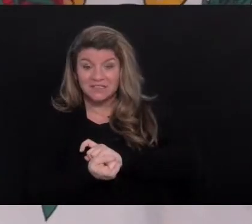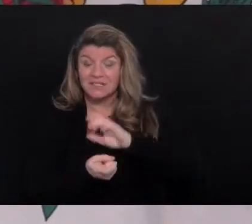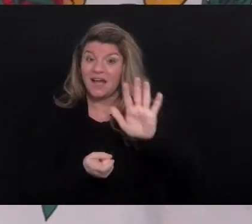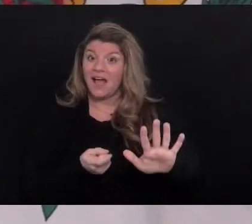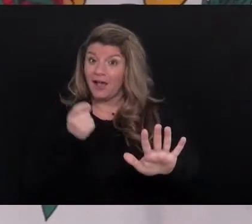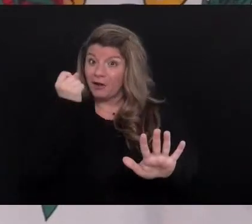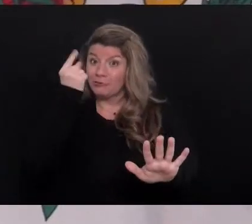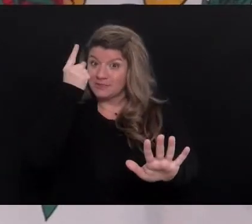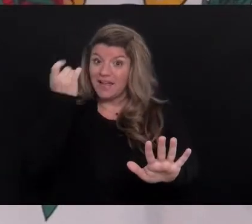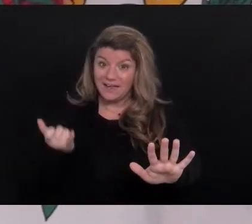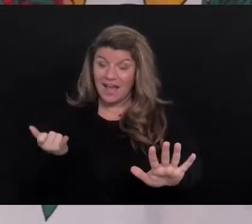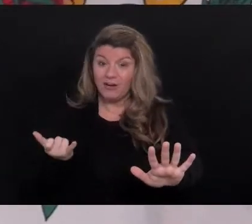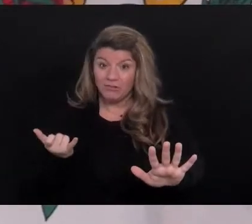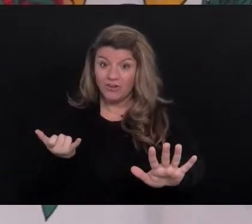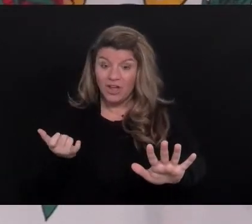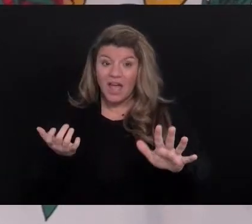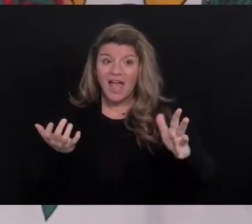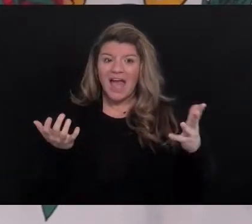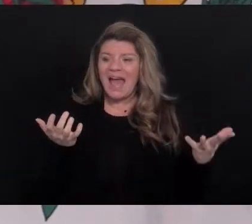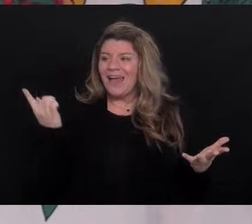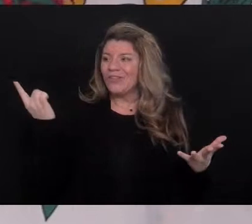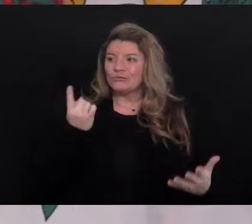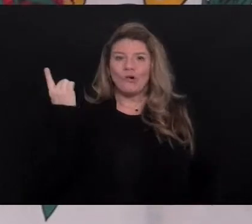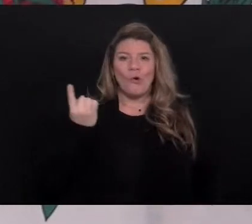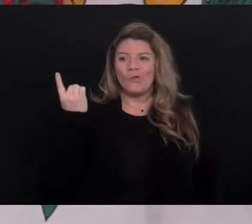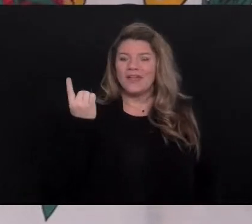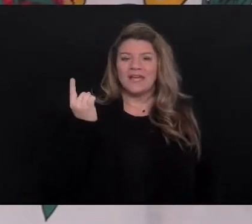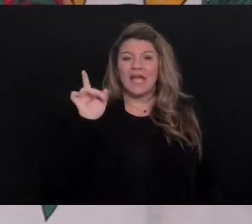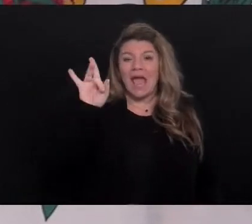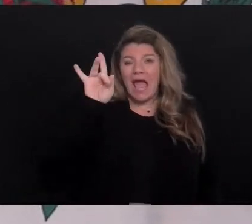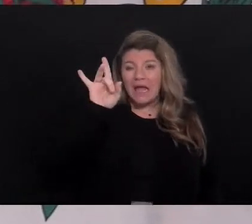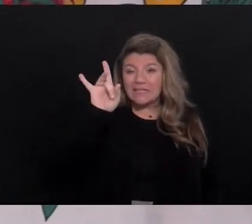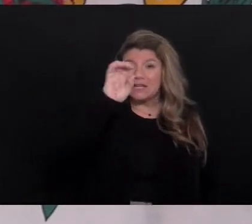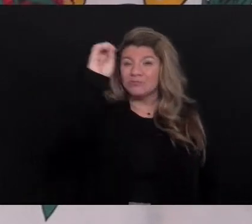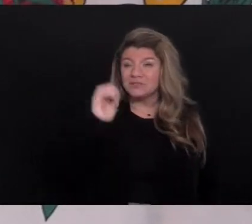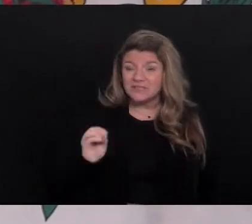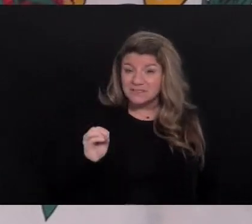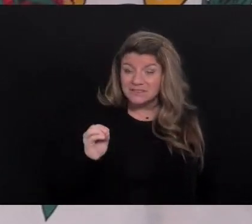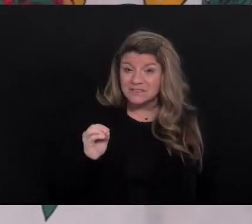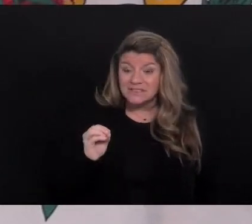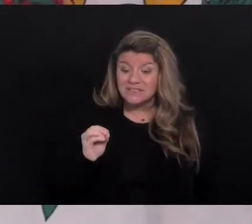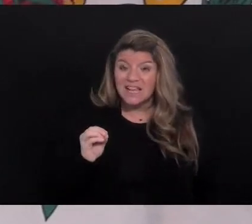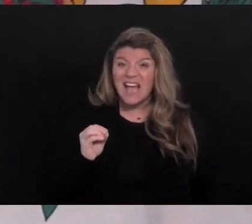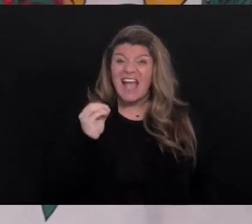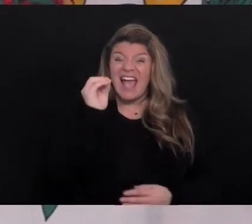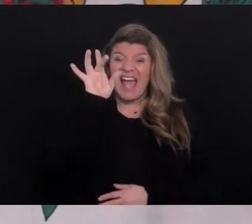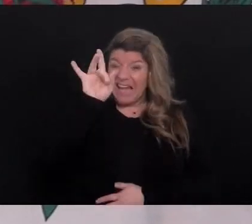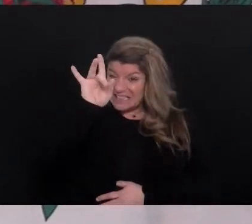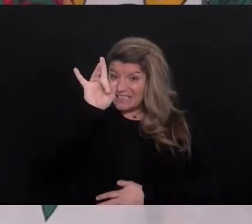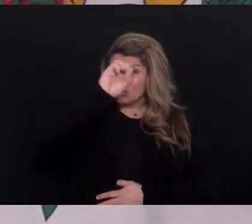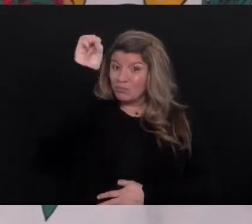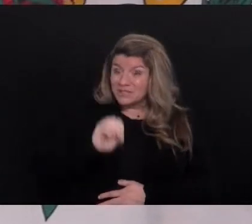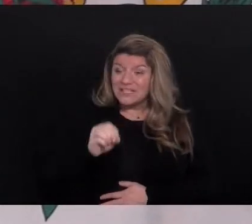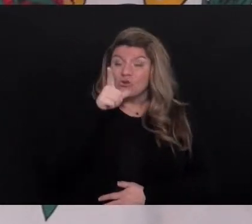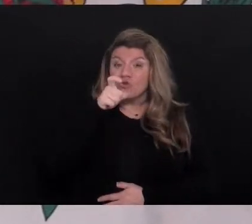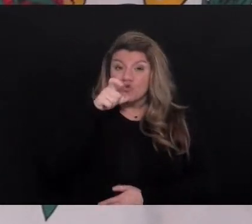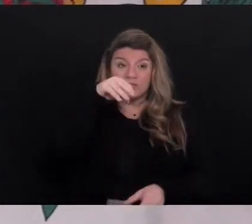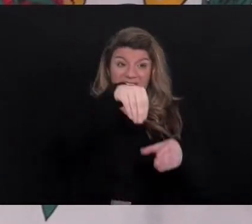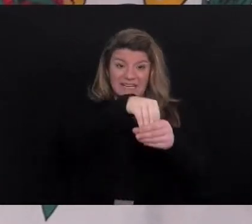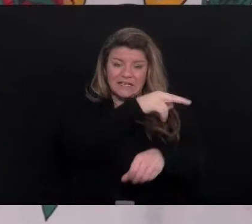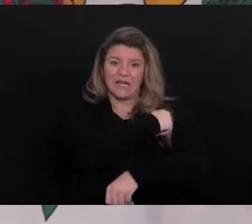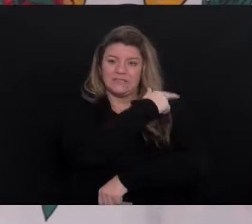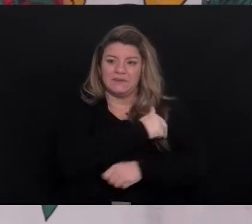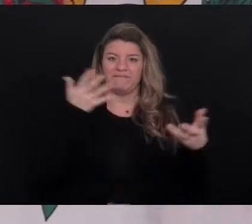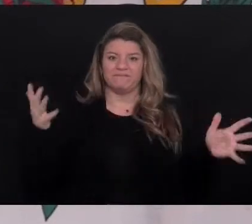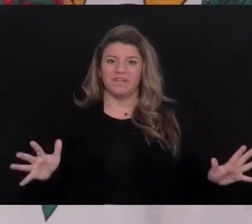this, now there's only 18% of our people in our hospitals have